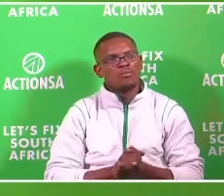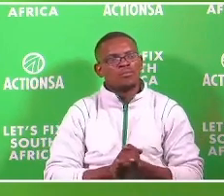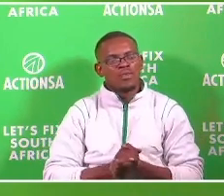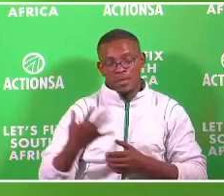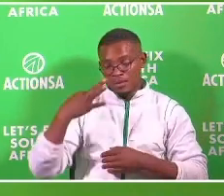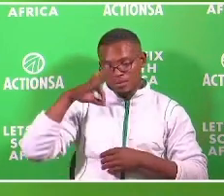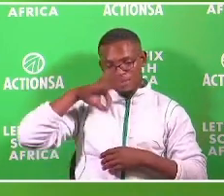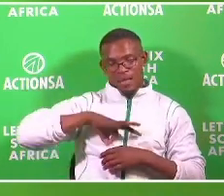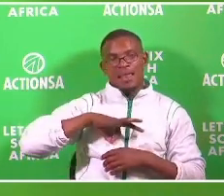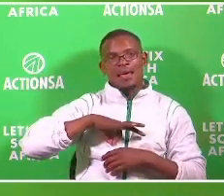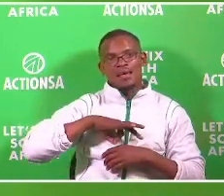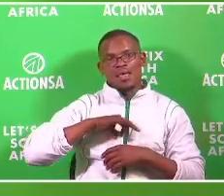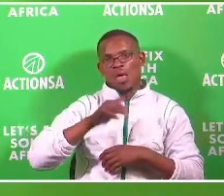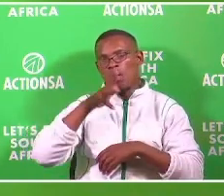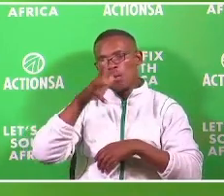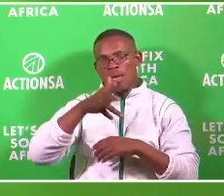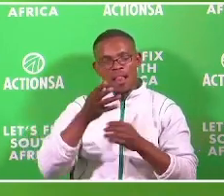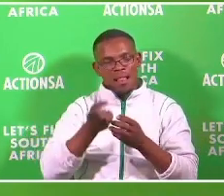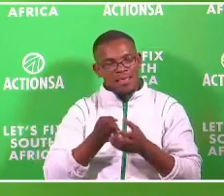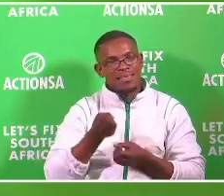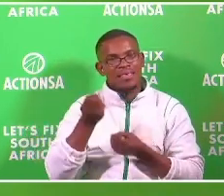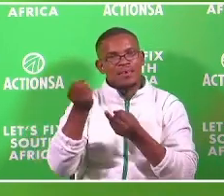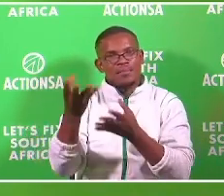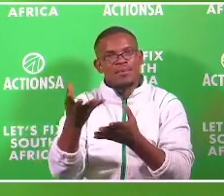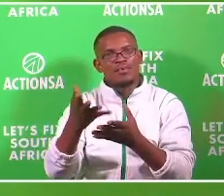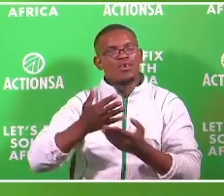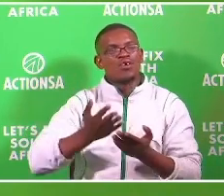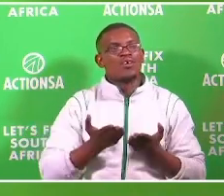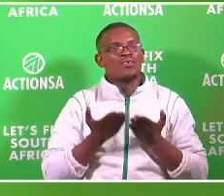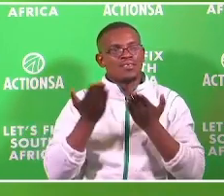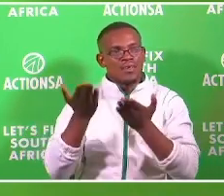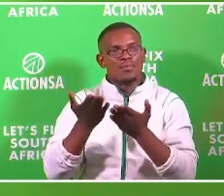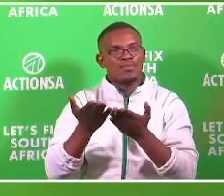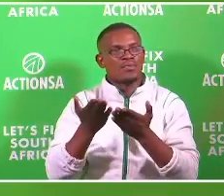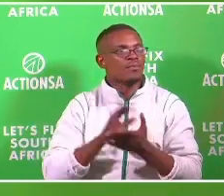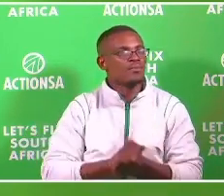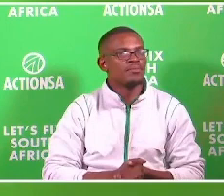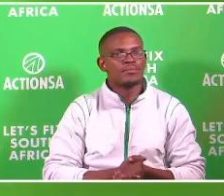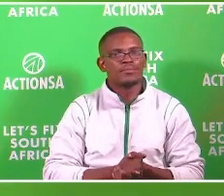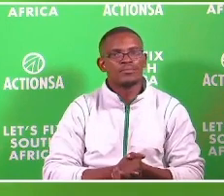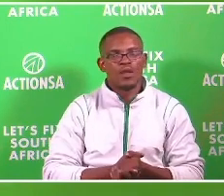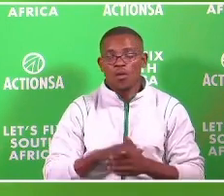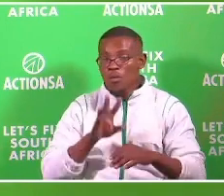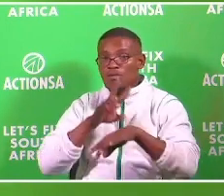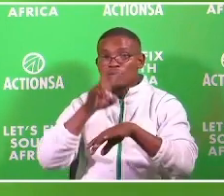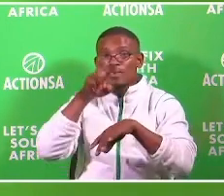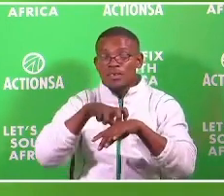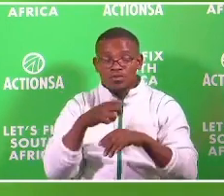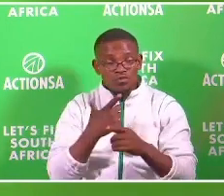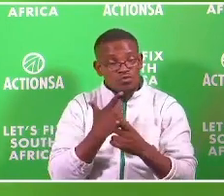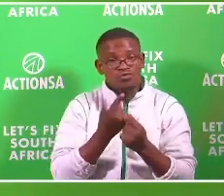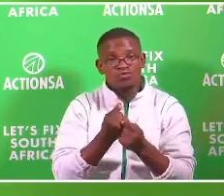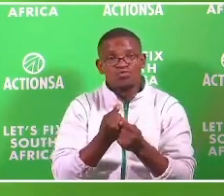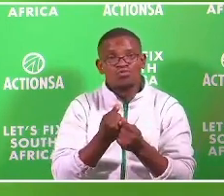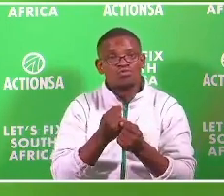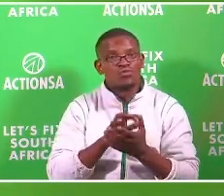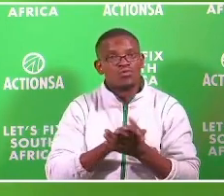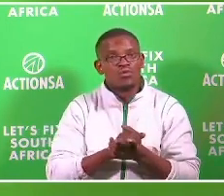their salaries will instead go towards service delivery. What do we need deputy ministers